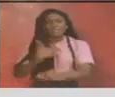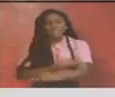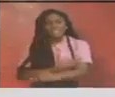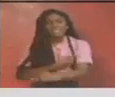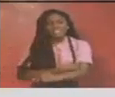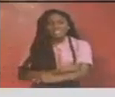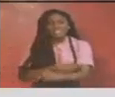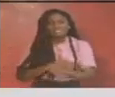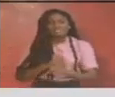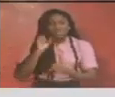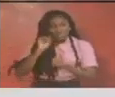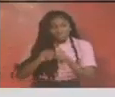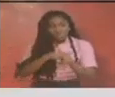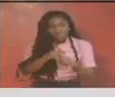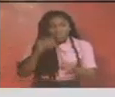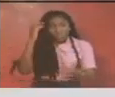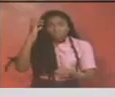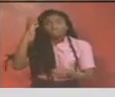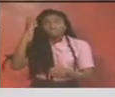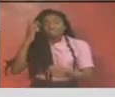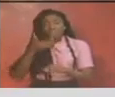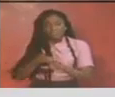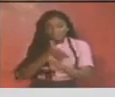their decision making. Next slide.